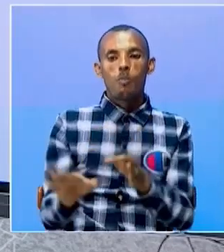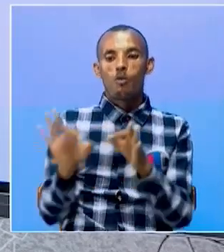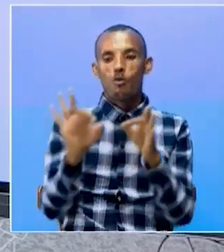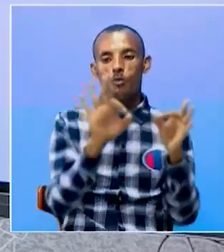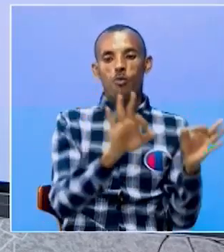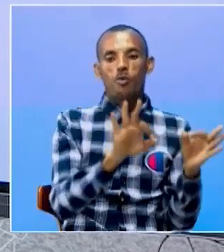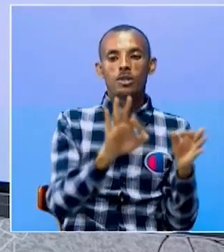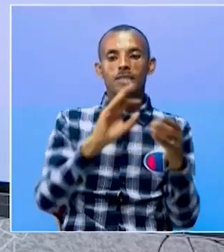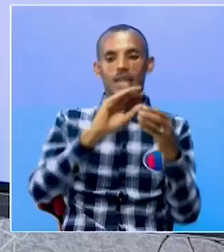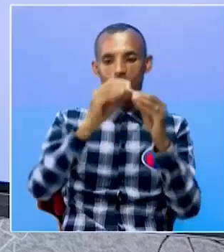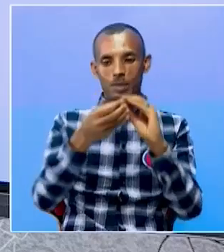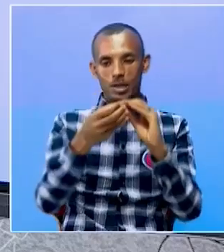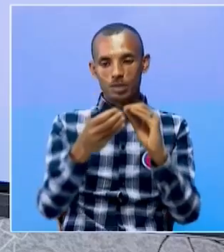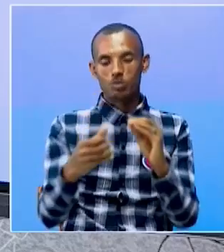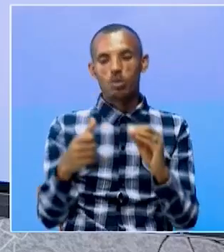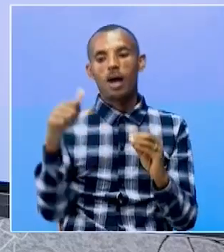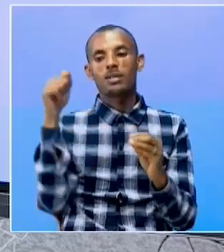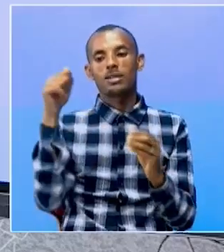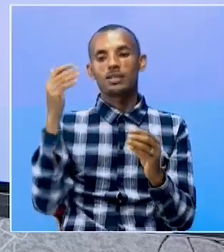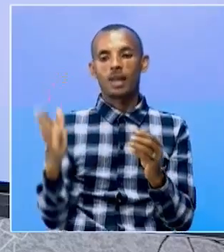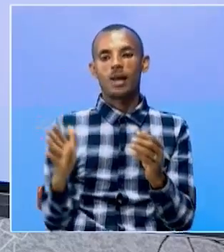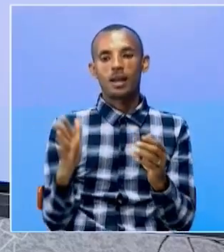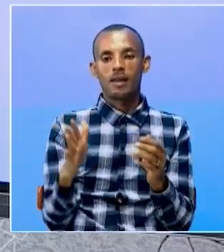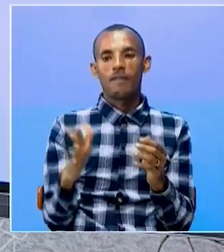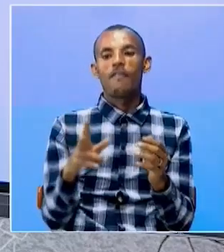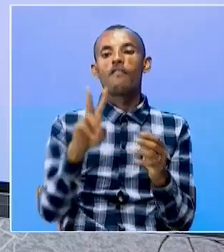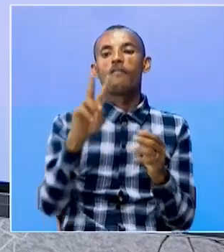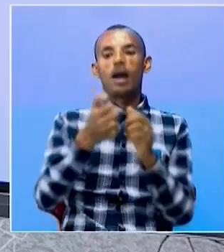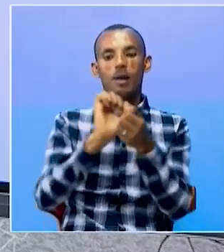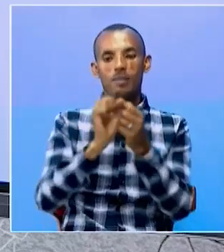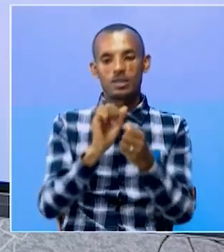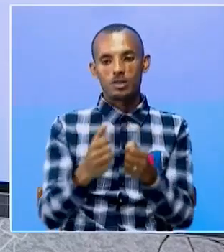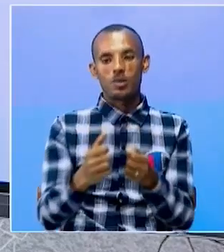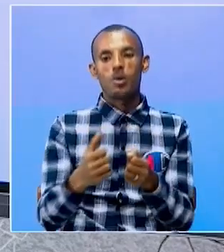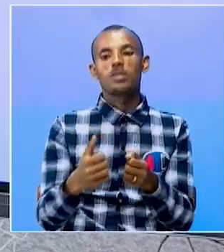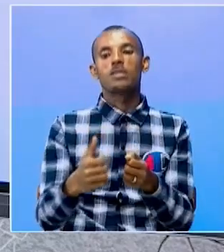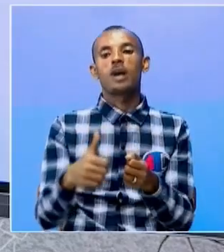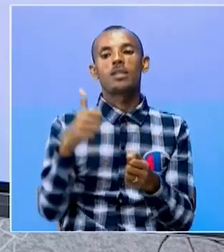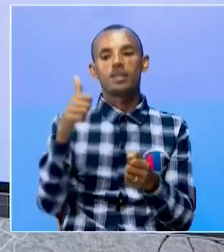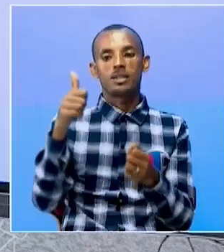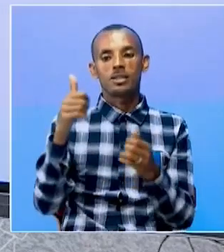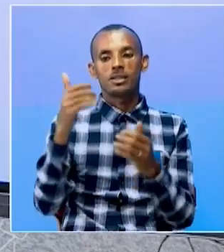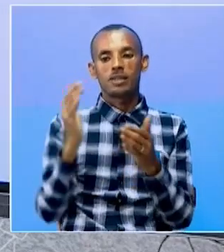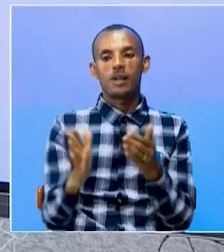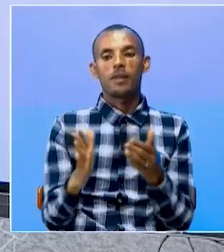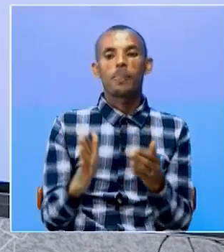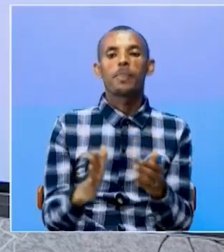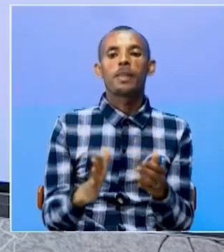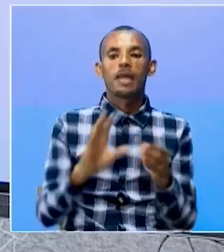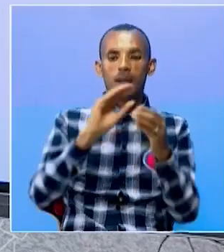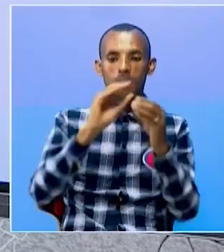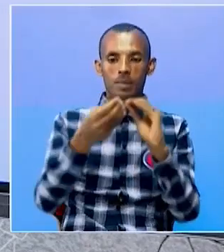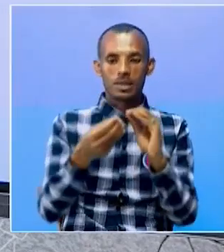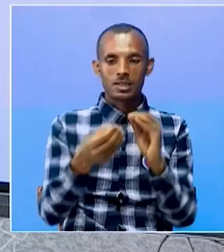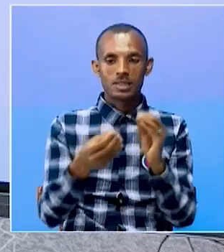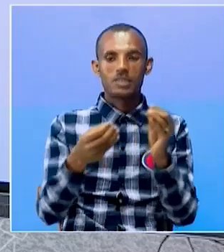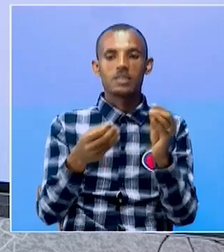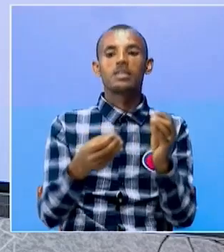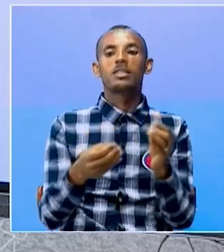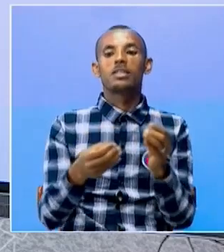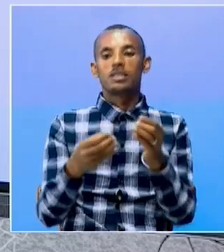the numbers to the other side. If you have variables to the other side, when you move the numbers to the other side, the sign